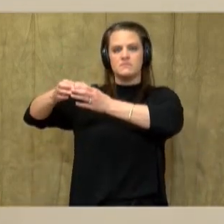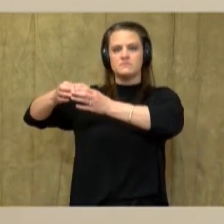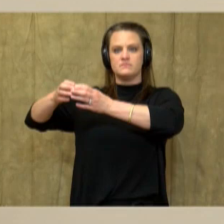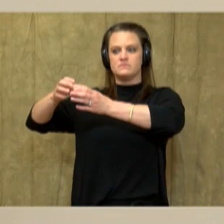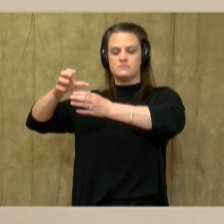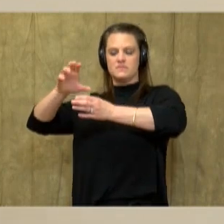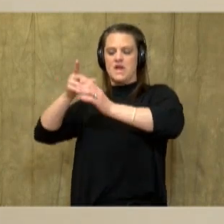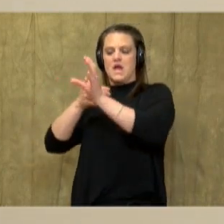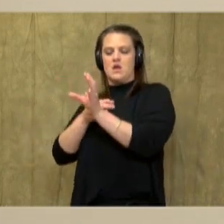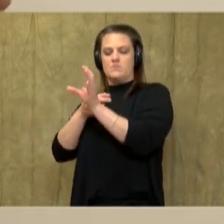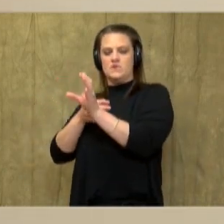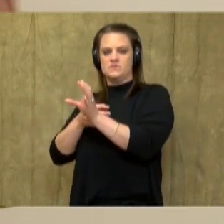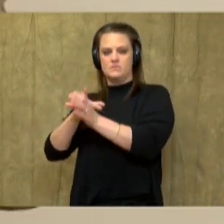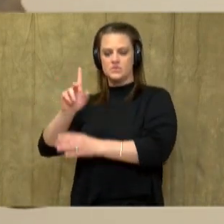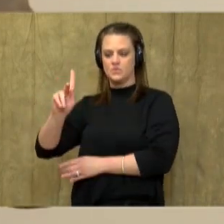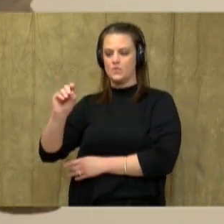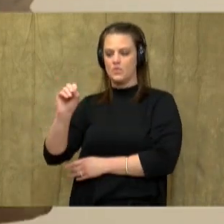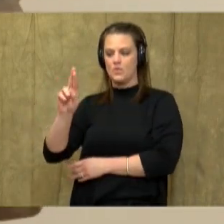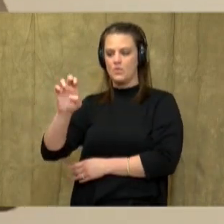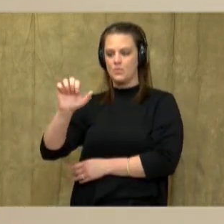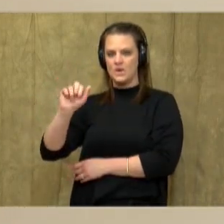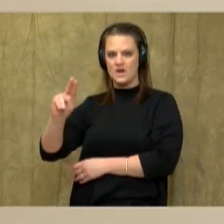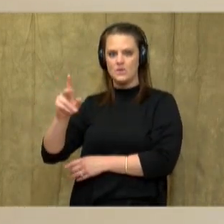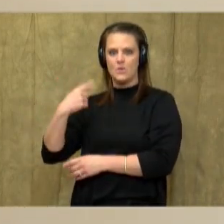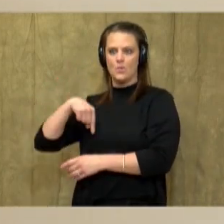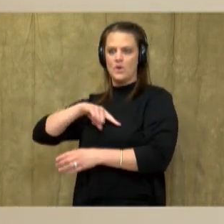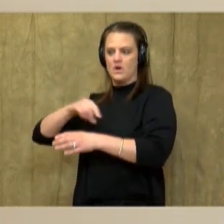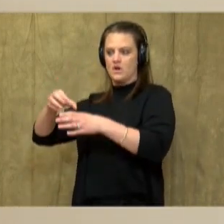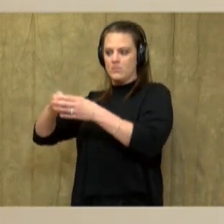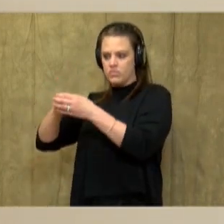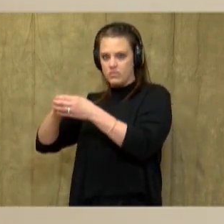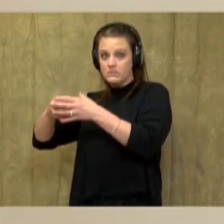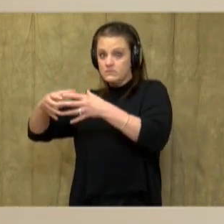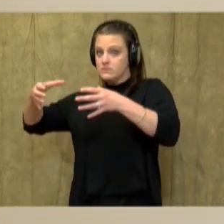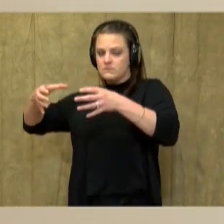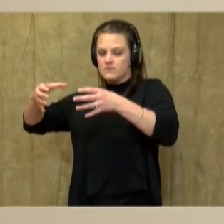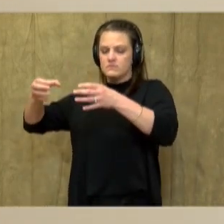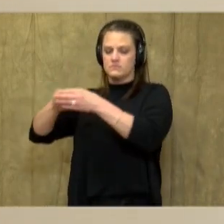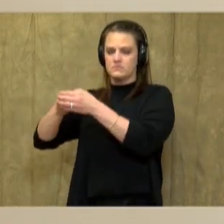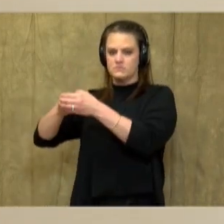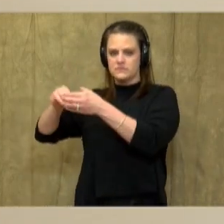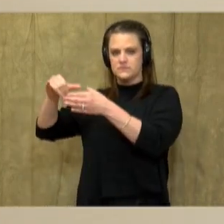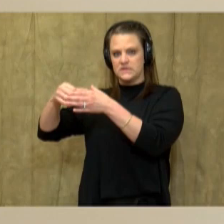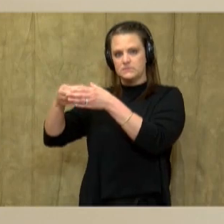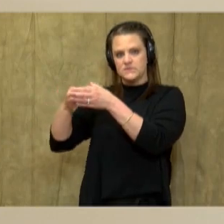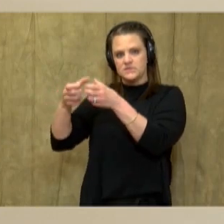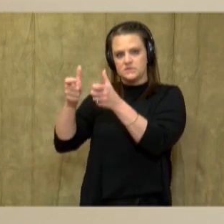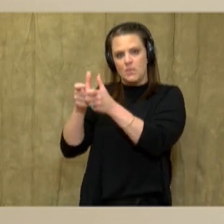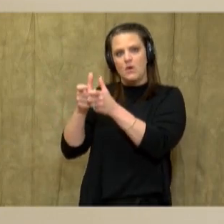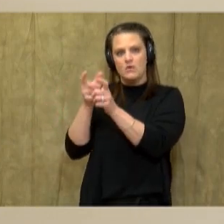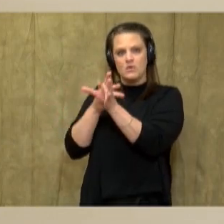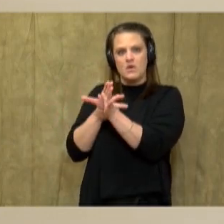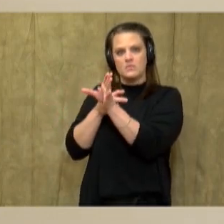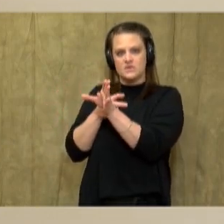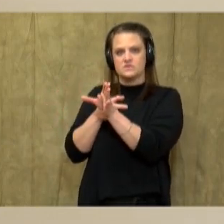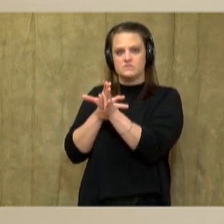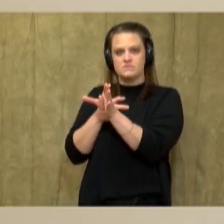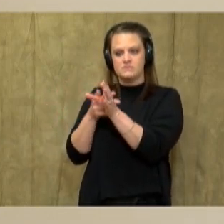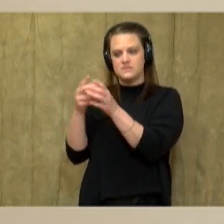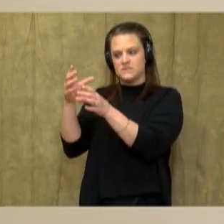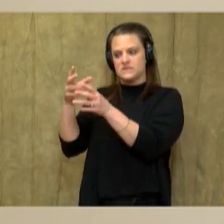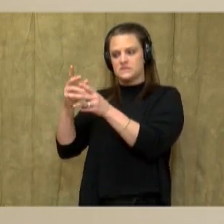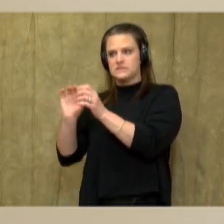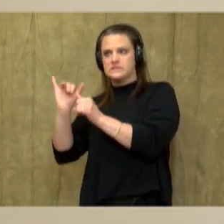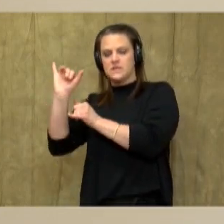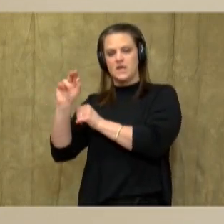Korean War was a war of containment. Vietnam War as well, that we're going to get involved and we're going to contain communism and keep it in the north,